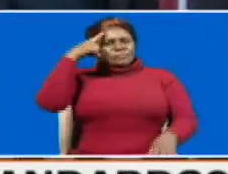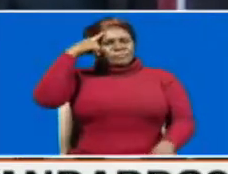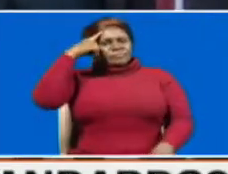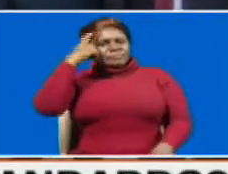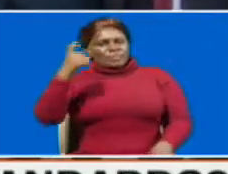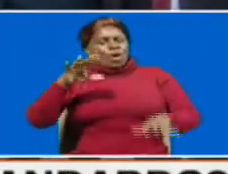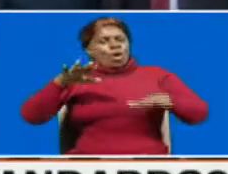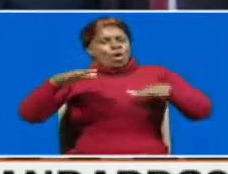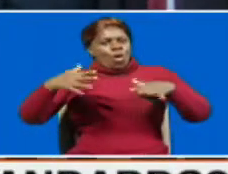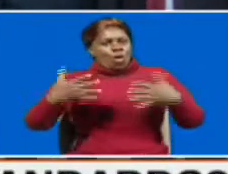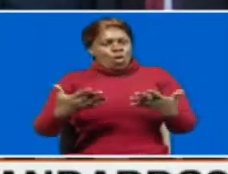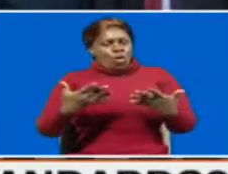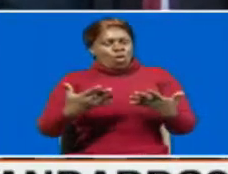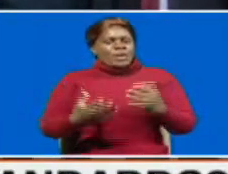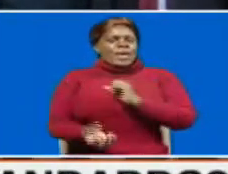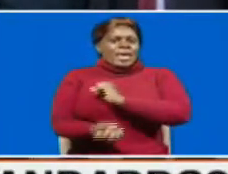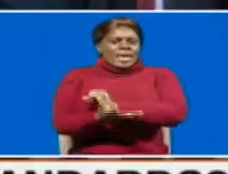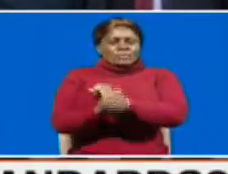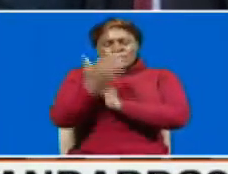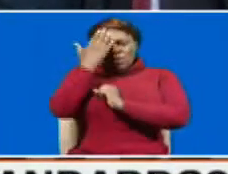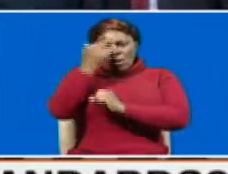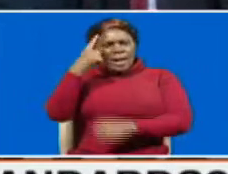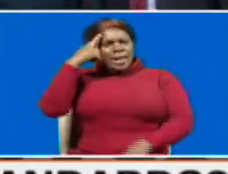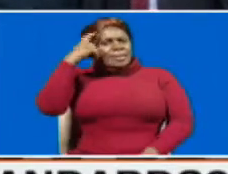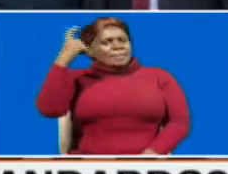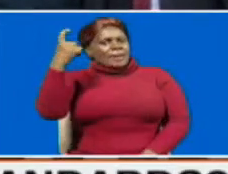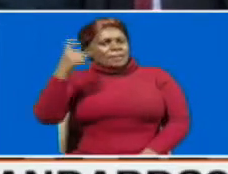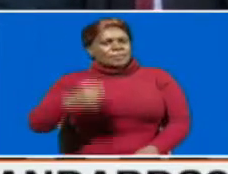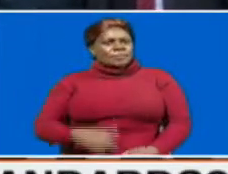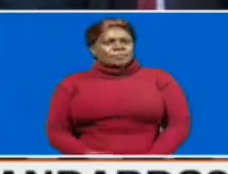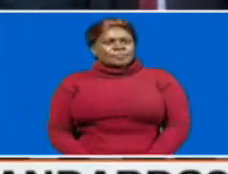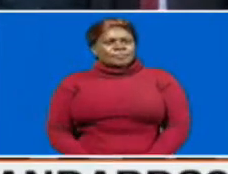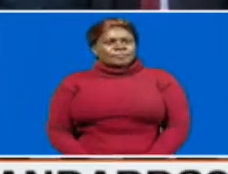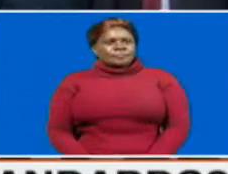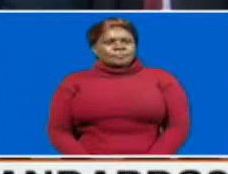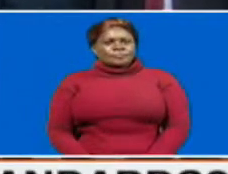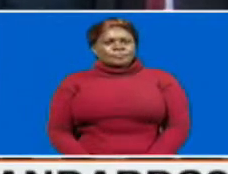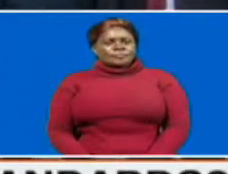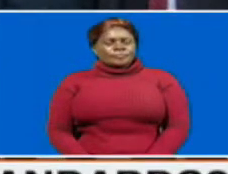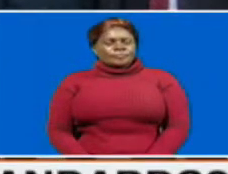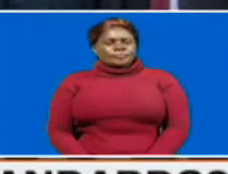rebellion or give valid reasons for their rebellion. Chris Dairu,